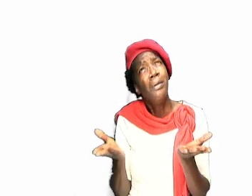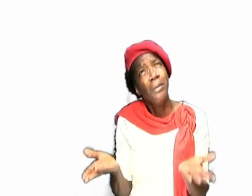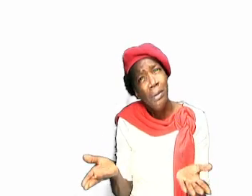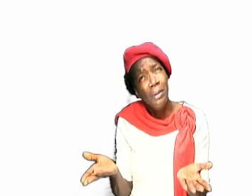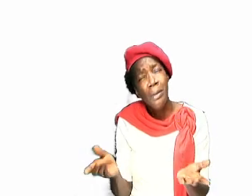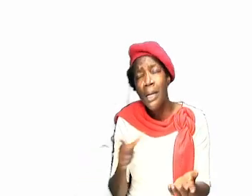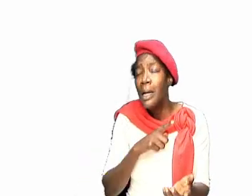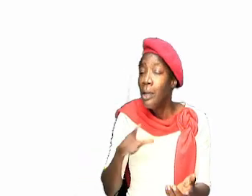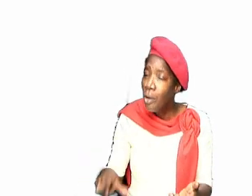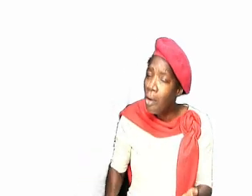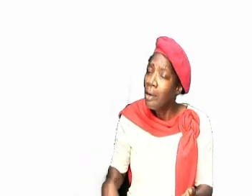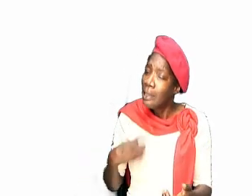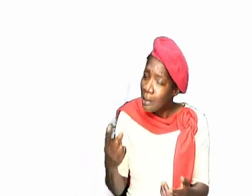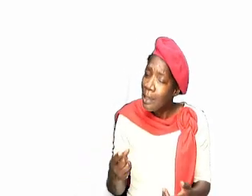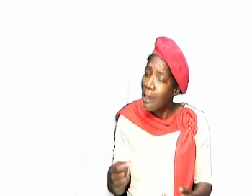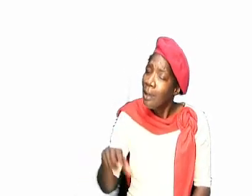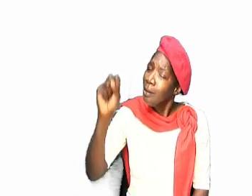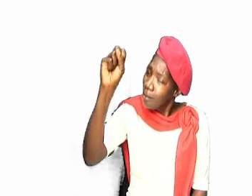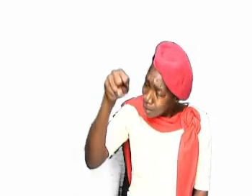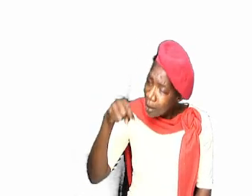And the Lord said, go up.